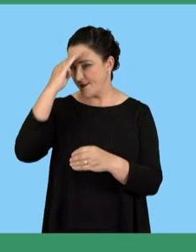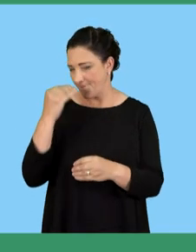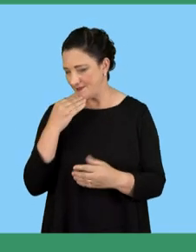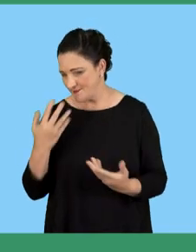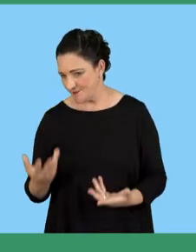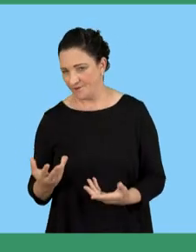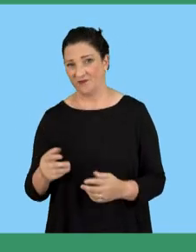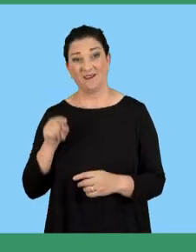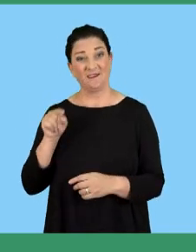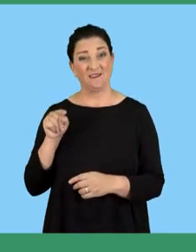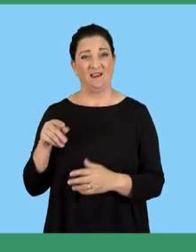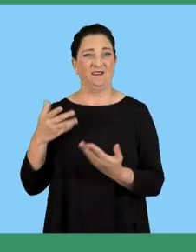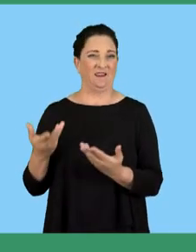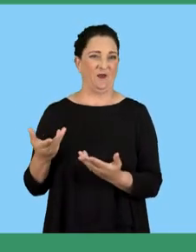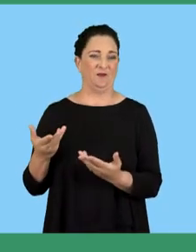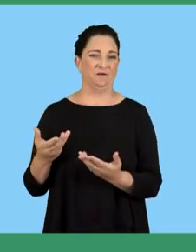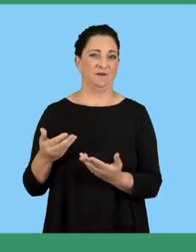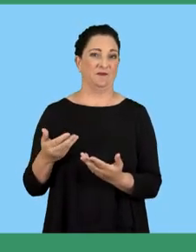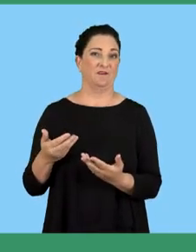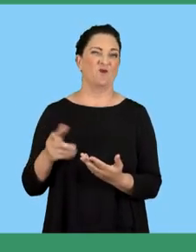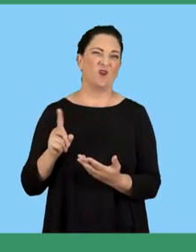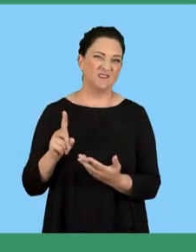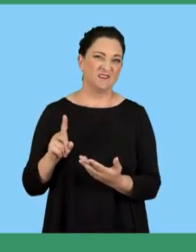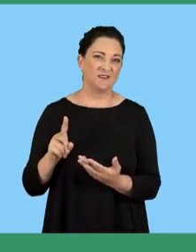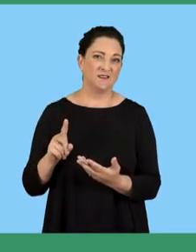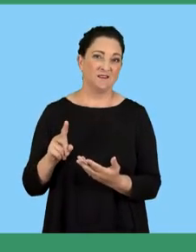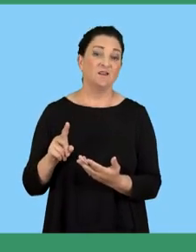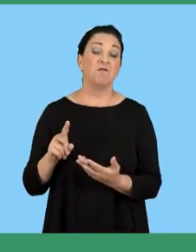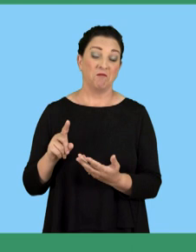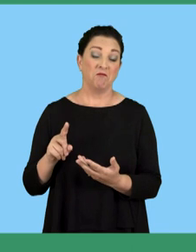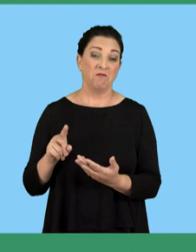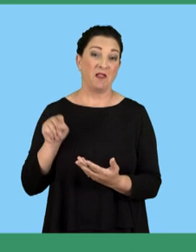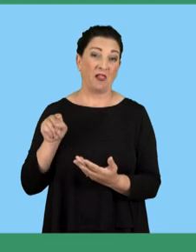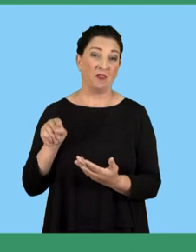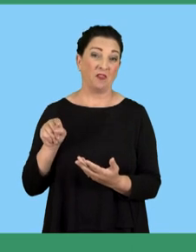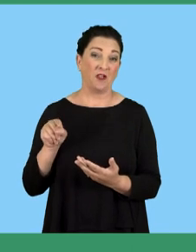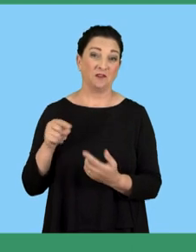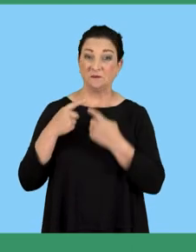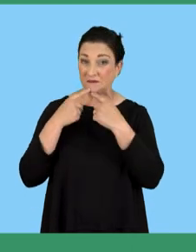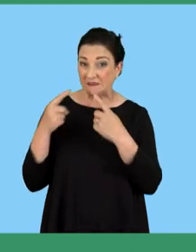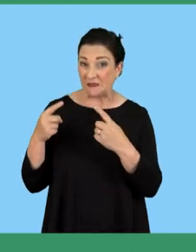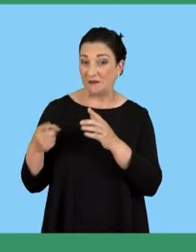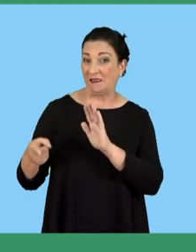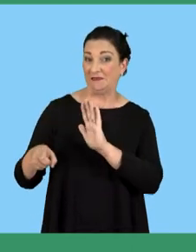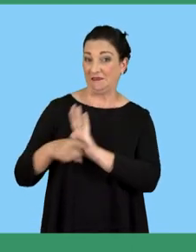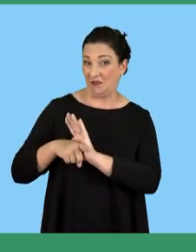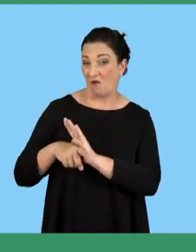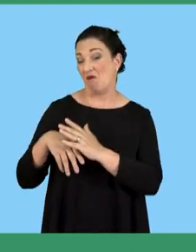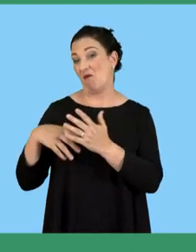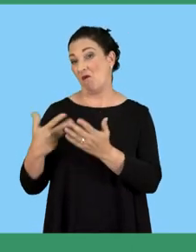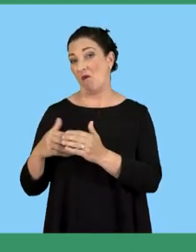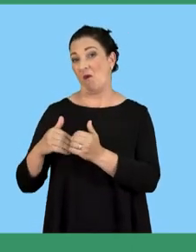that is considered to be what now? That is considered to be a negative or